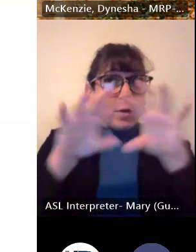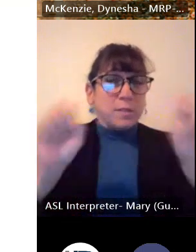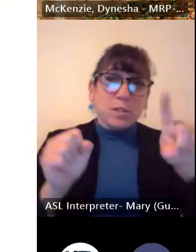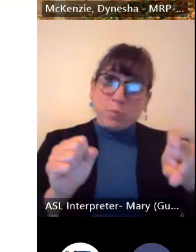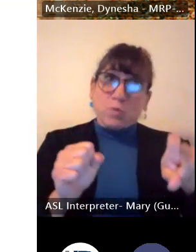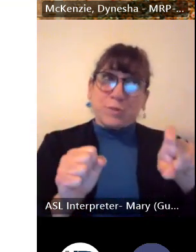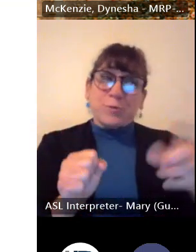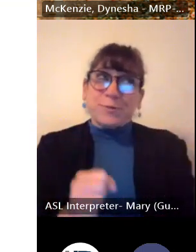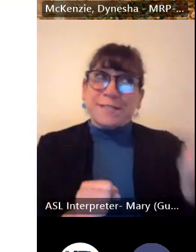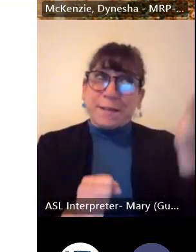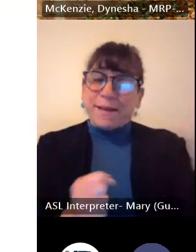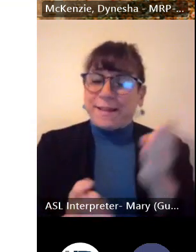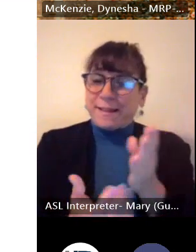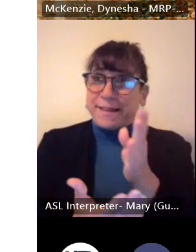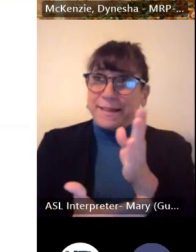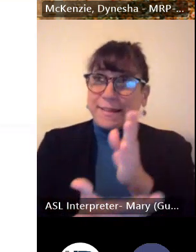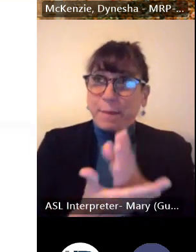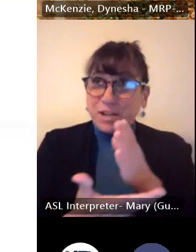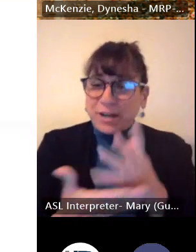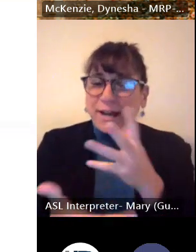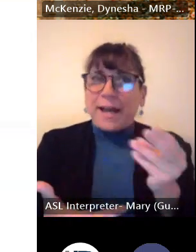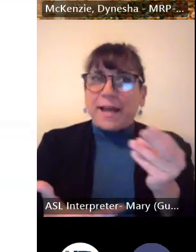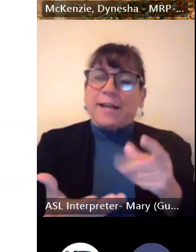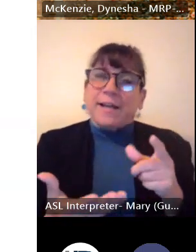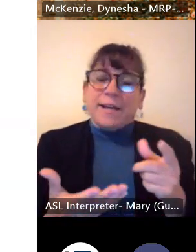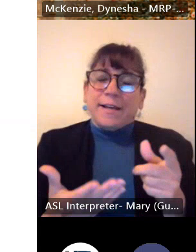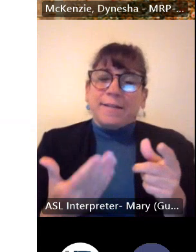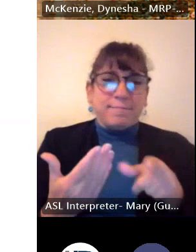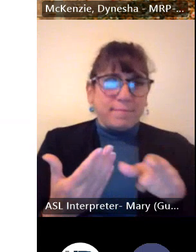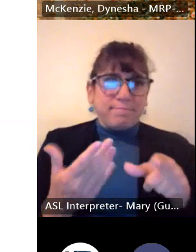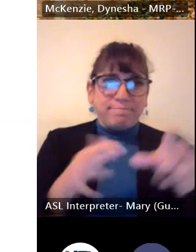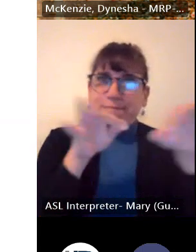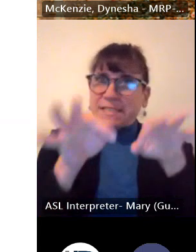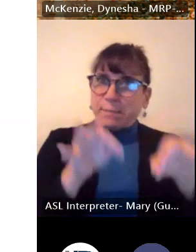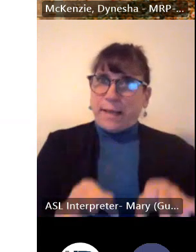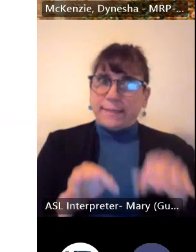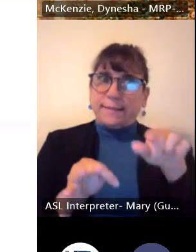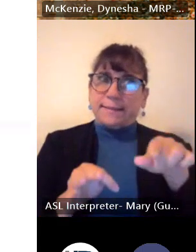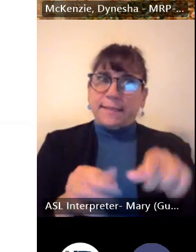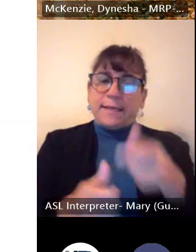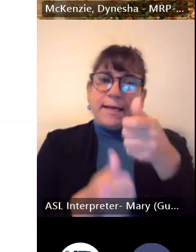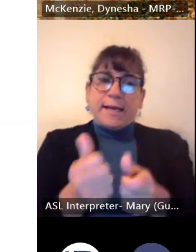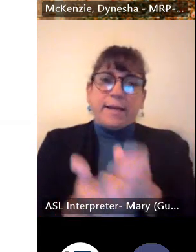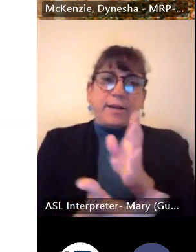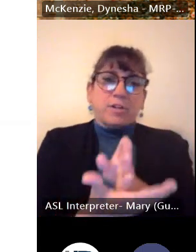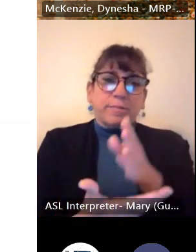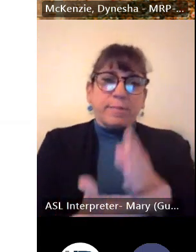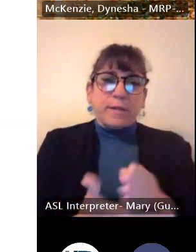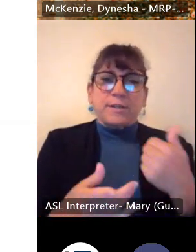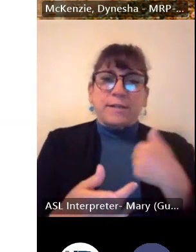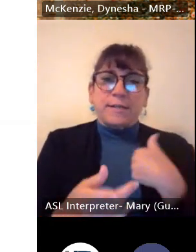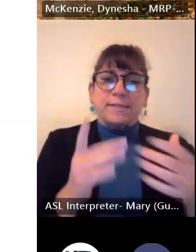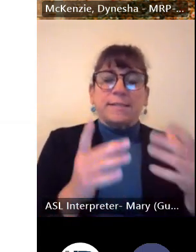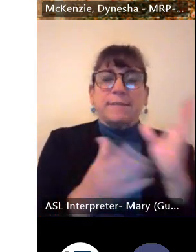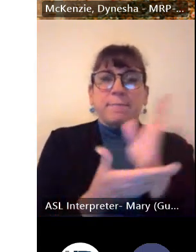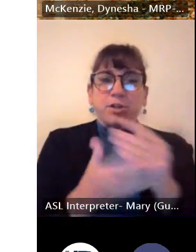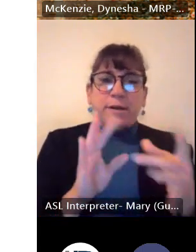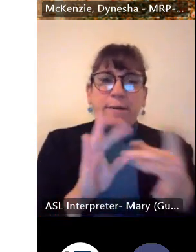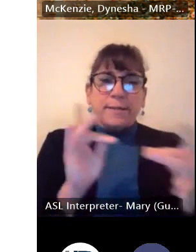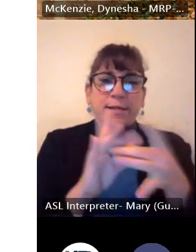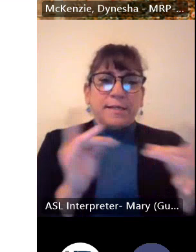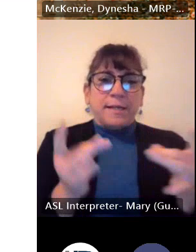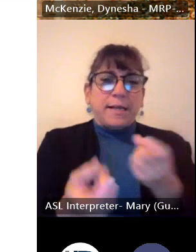the budget. And it goes forward and says in the law, each budget shall include a budget message and summary and supporting